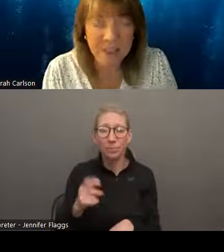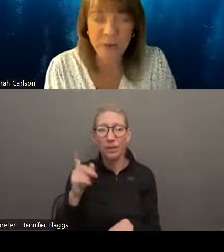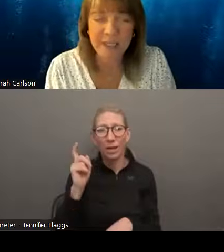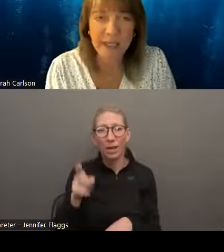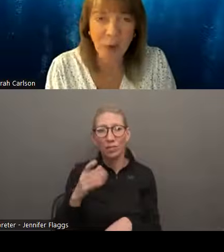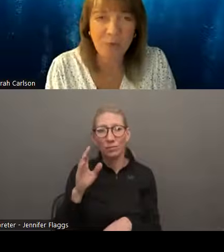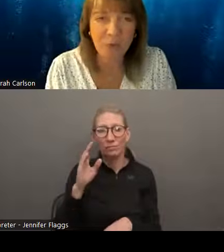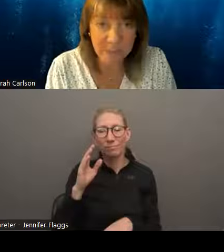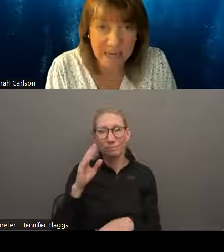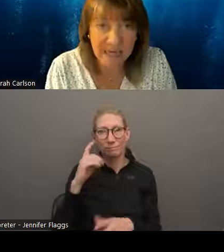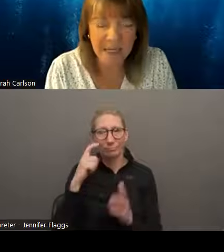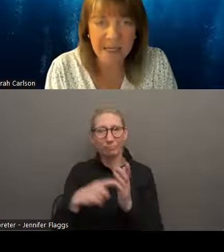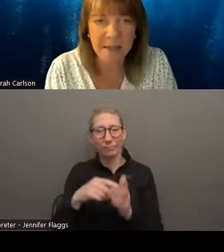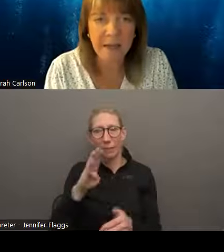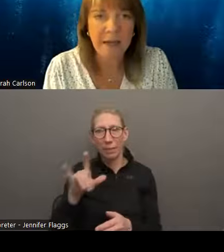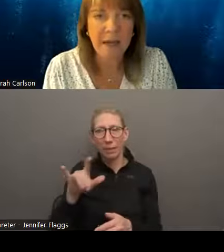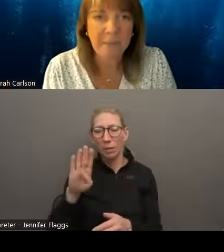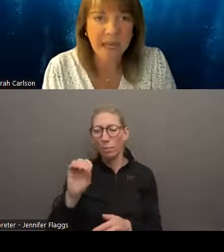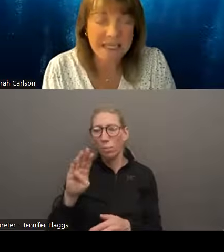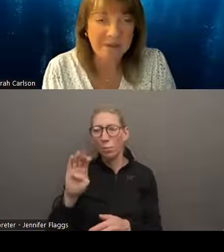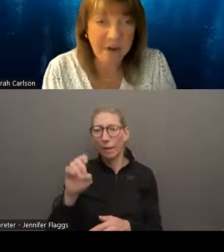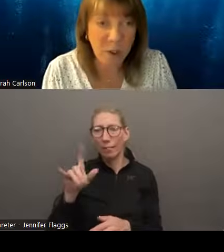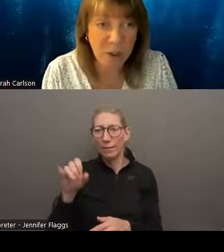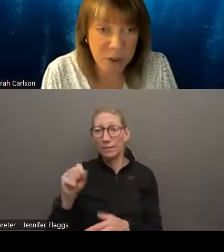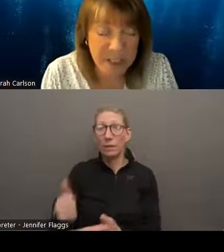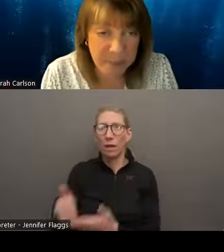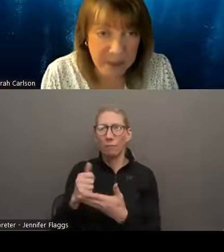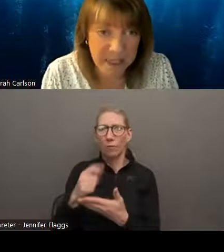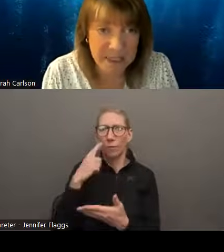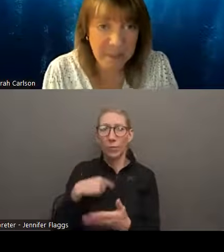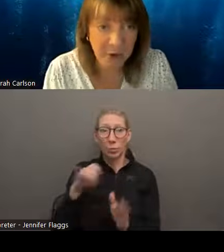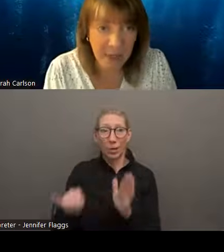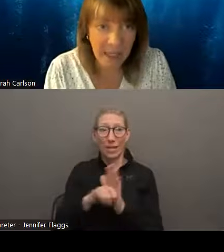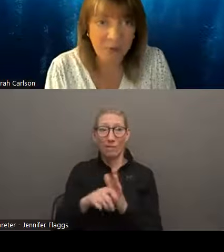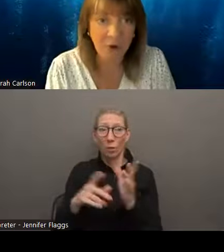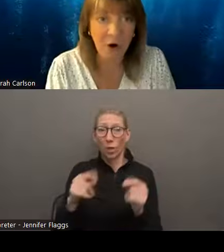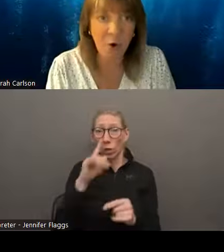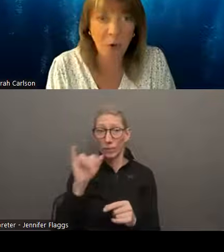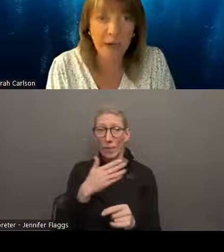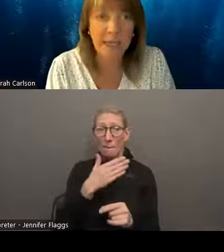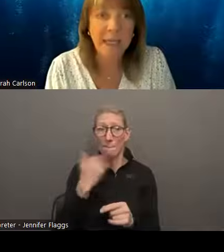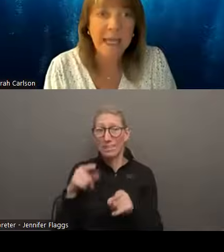Bubelis, who was really helpful to me in identifying what looks to be the best parallel for